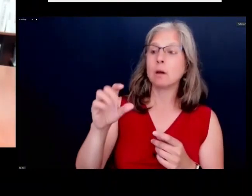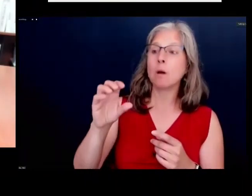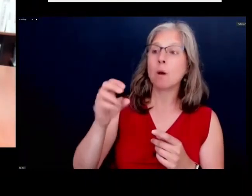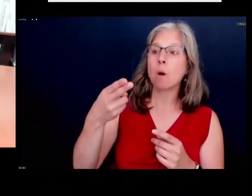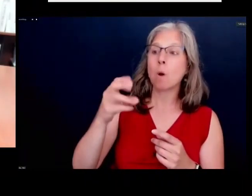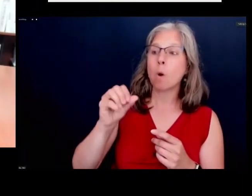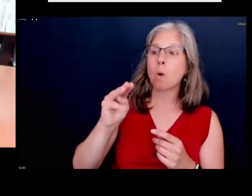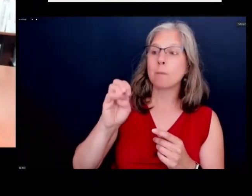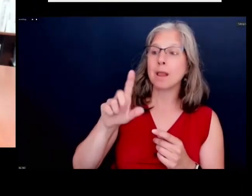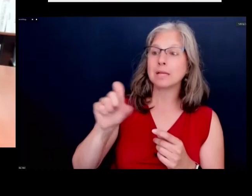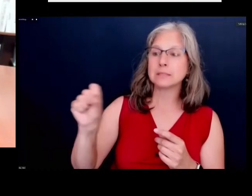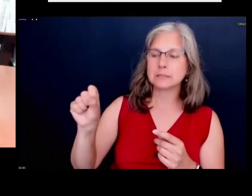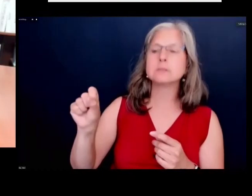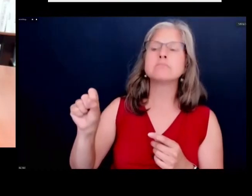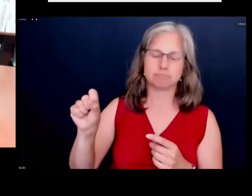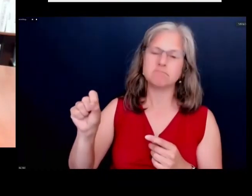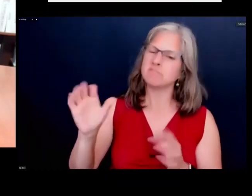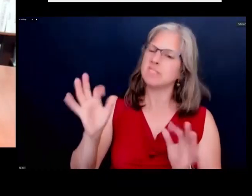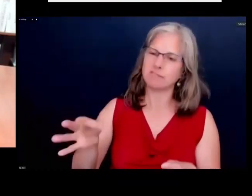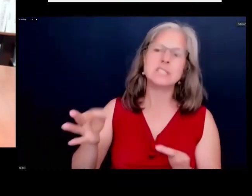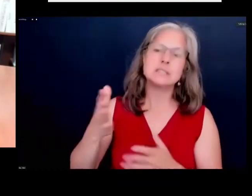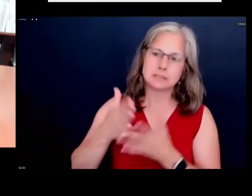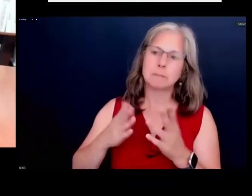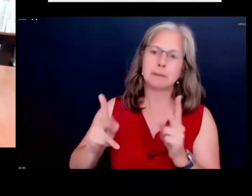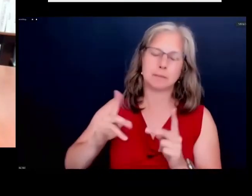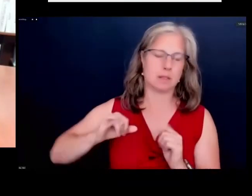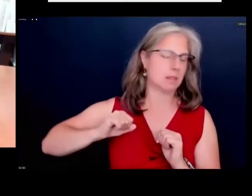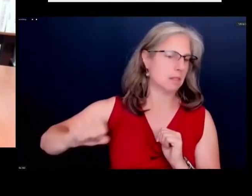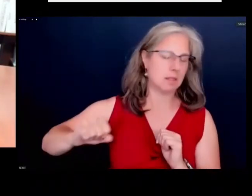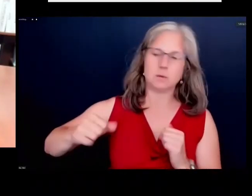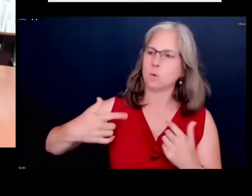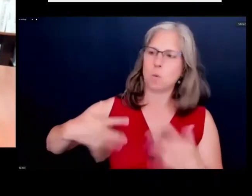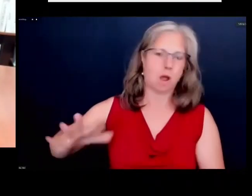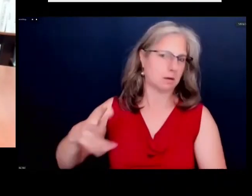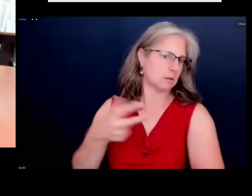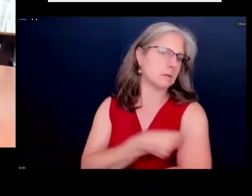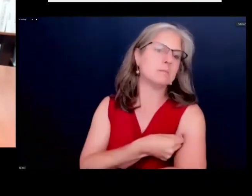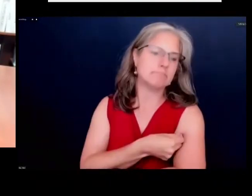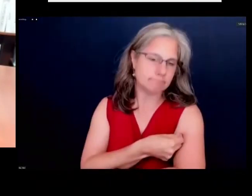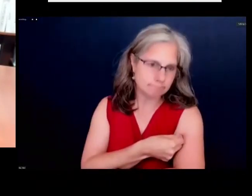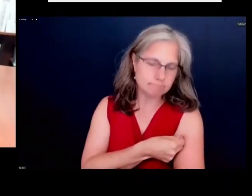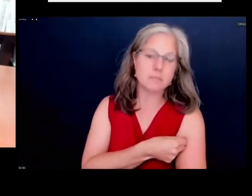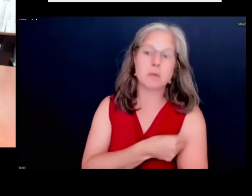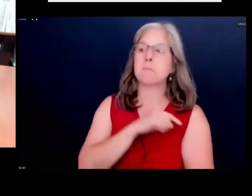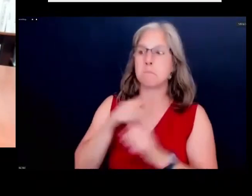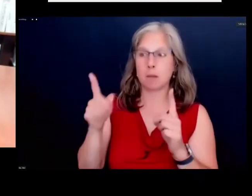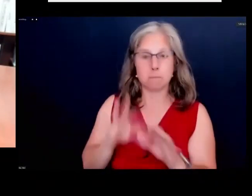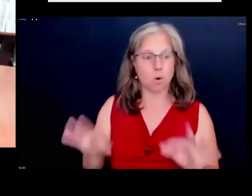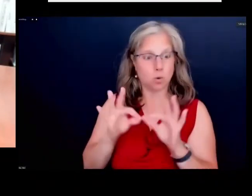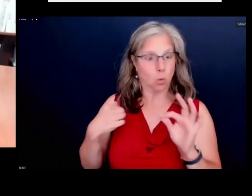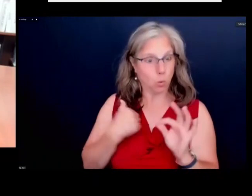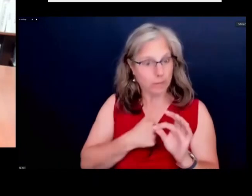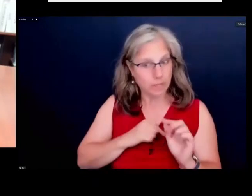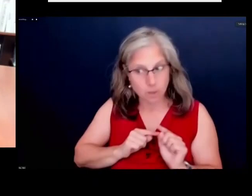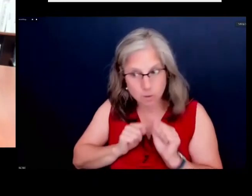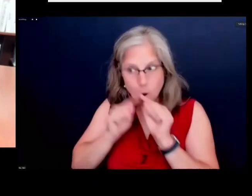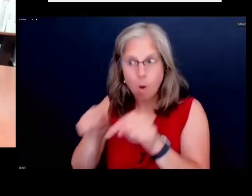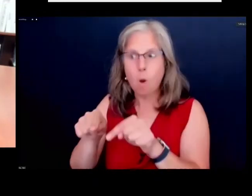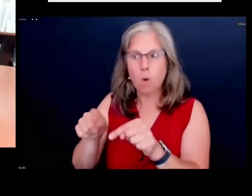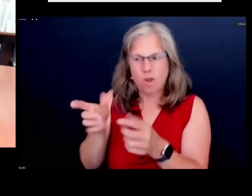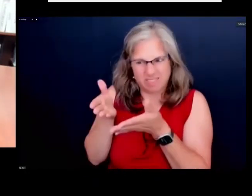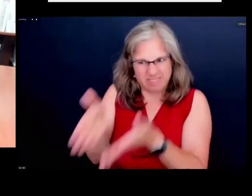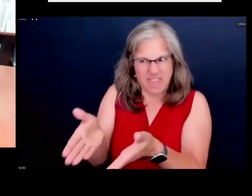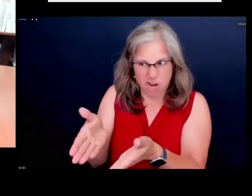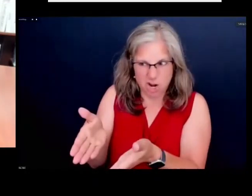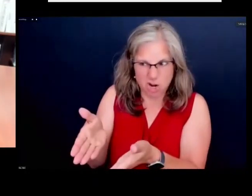homeless shelter, there is some hesitancy, definitely. So what we are doing is being on site, and we